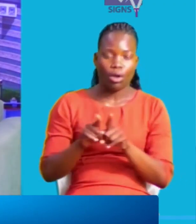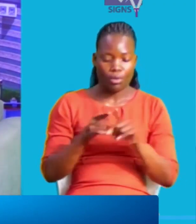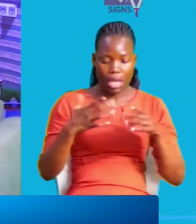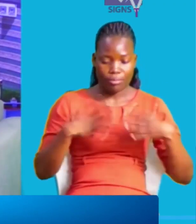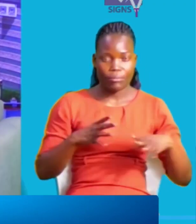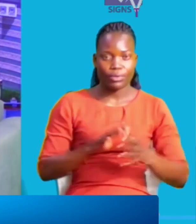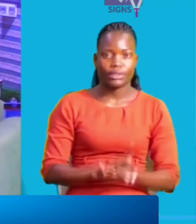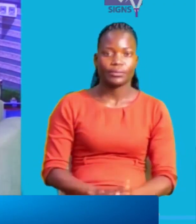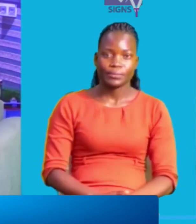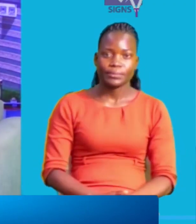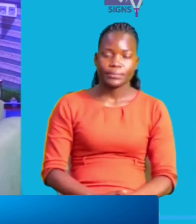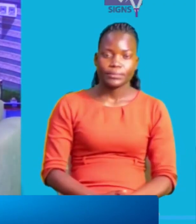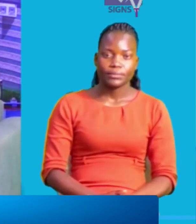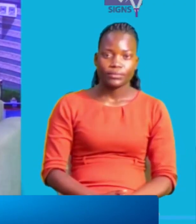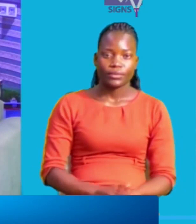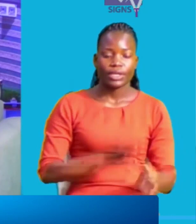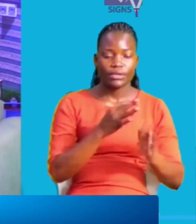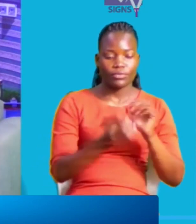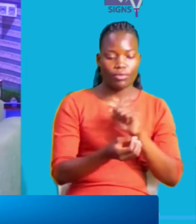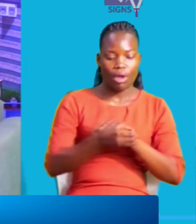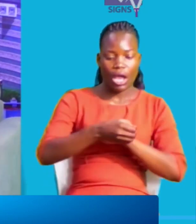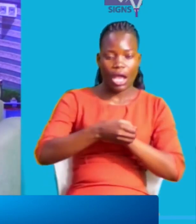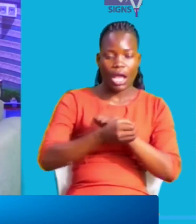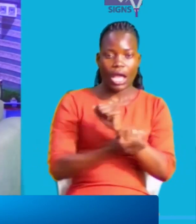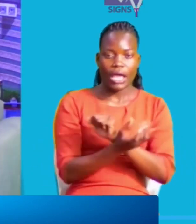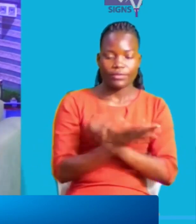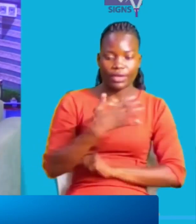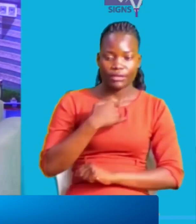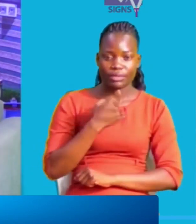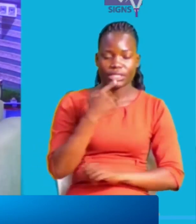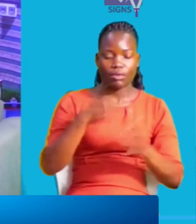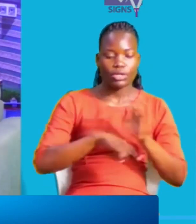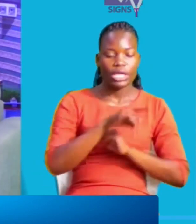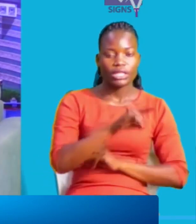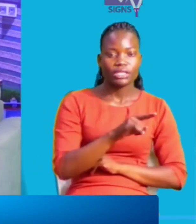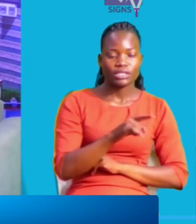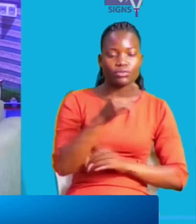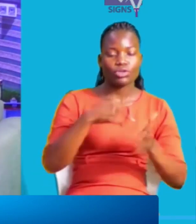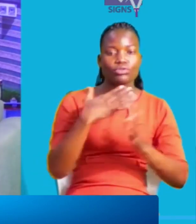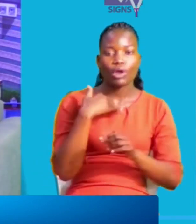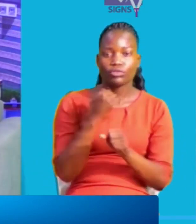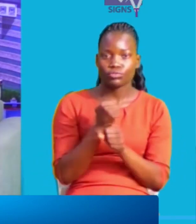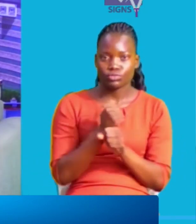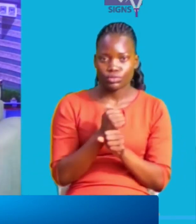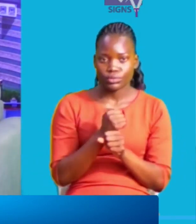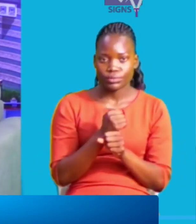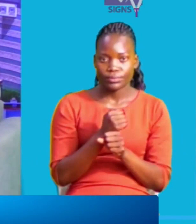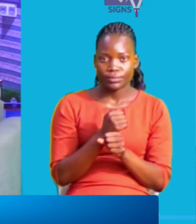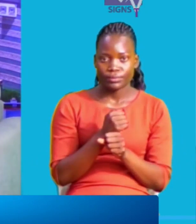binadamu. If you advise me, ukinielezea kwamba Philemon, this is now what we want to do.